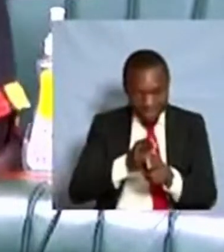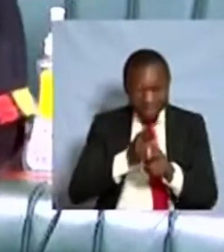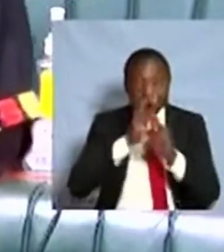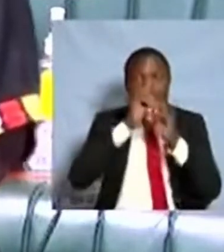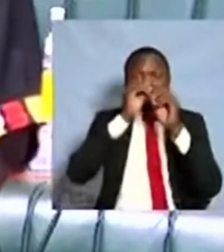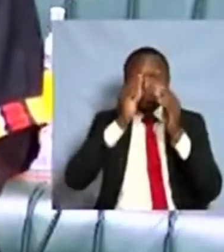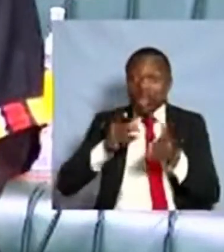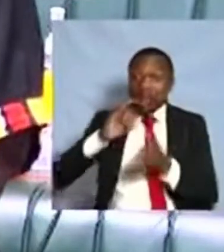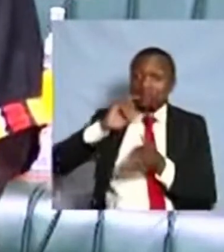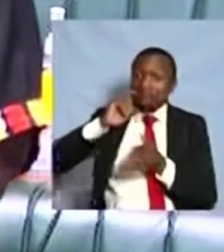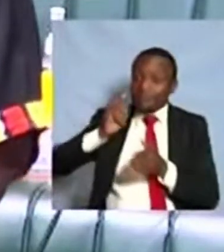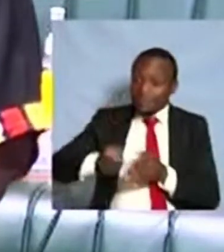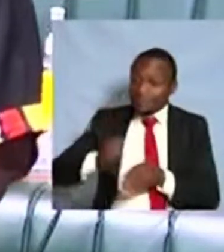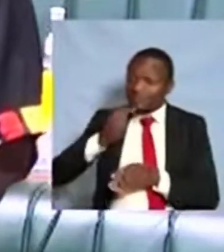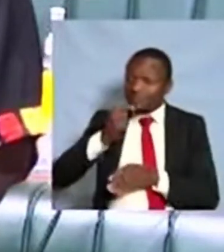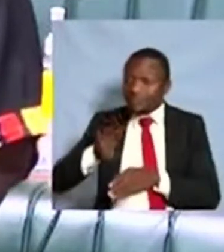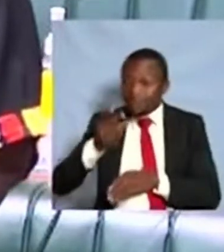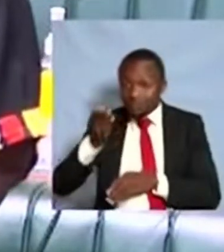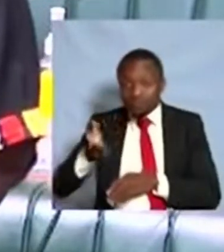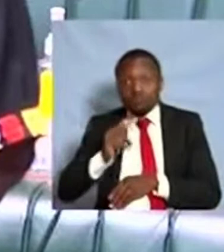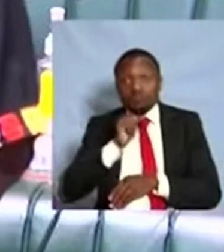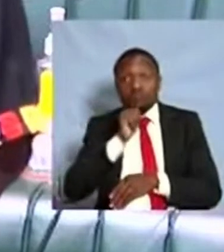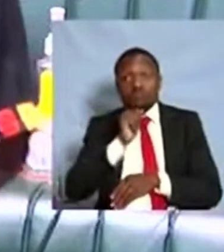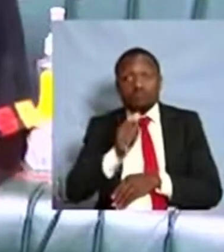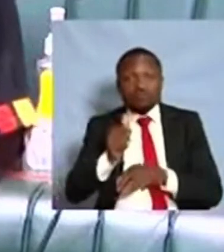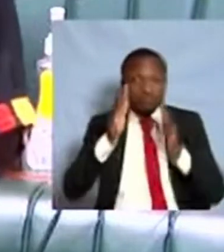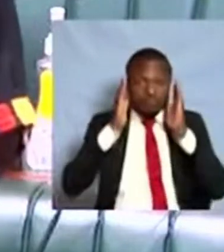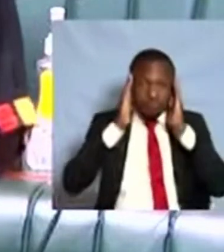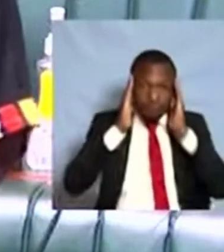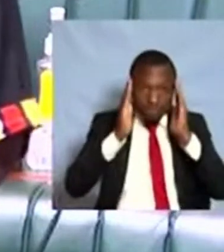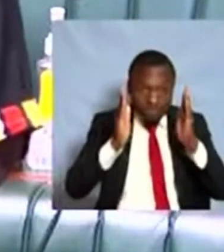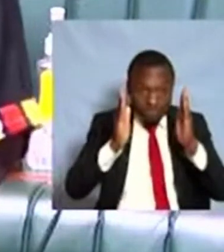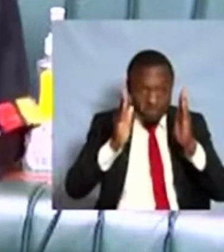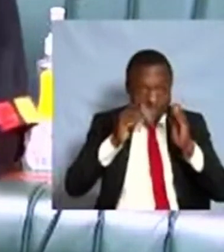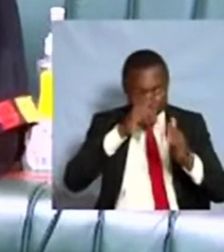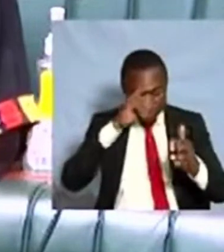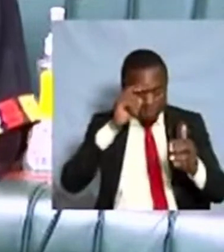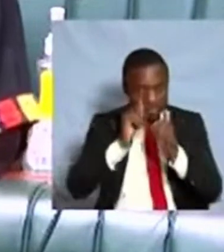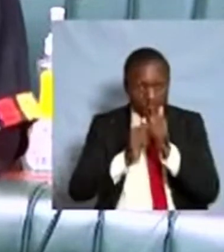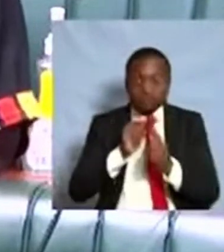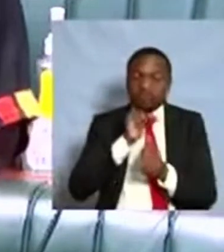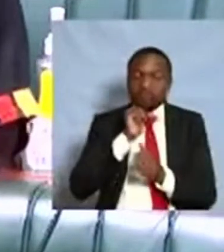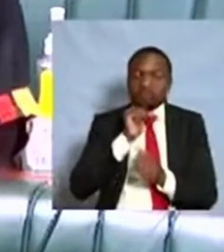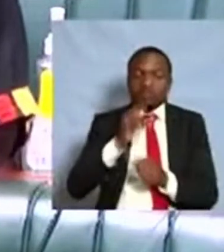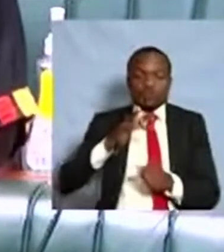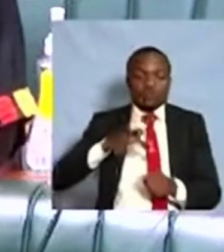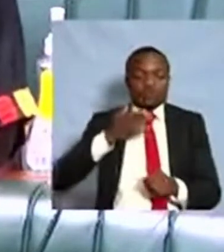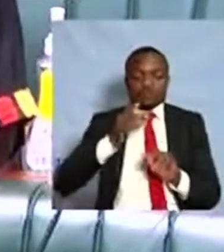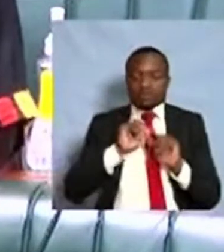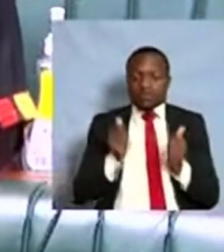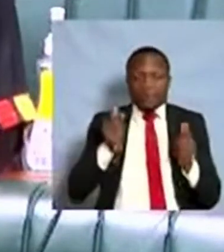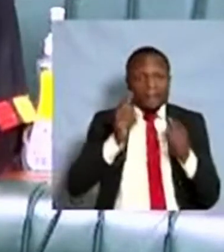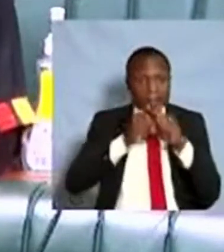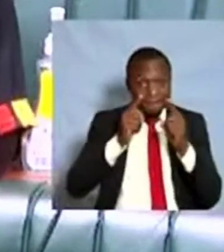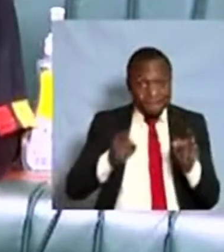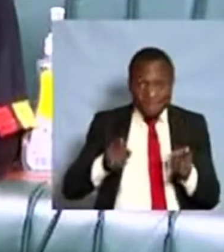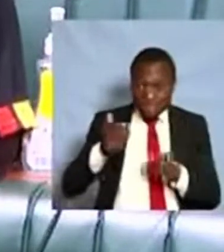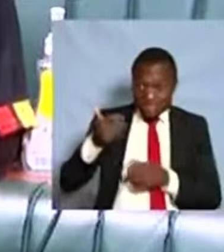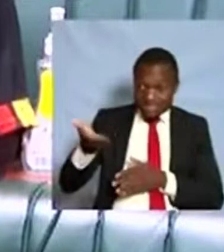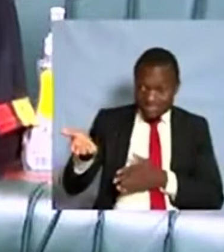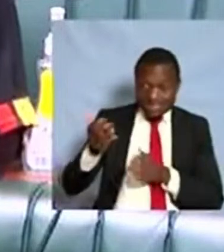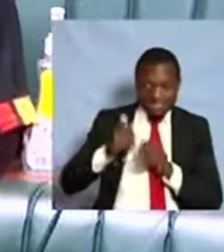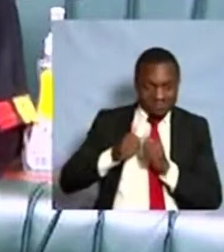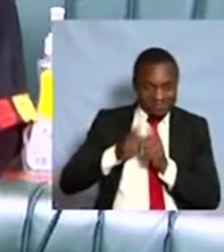I must say I was unable to attend in physical because I wasn't too well. However, I followed